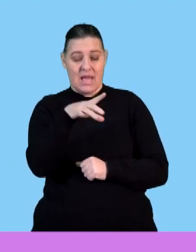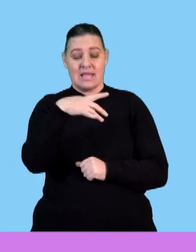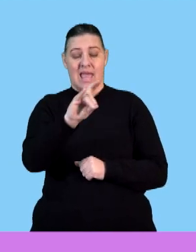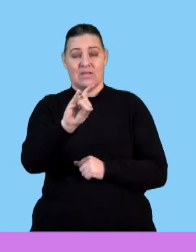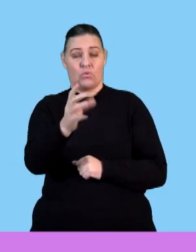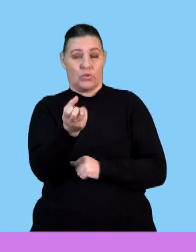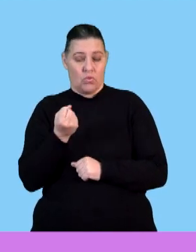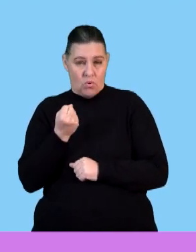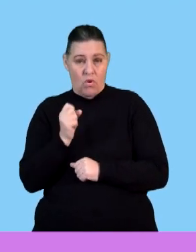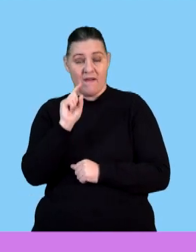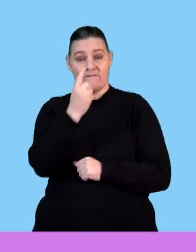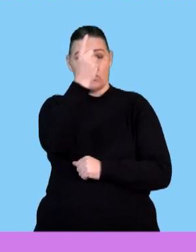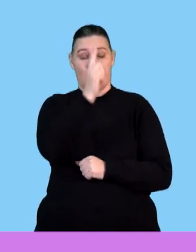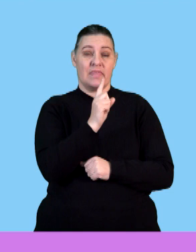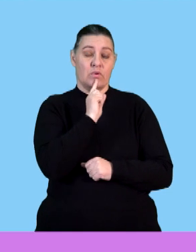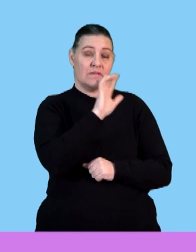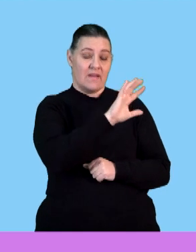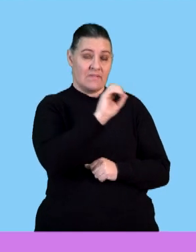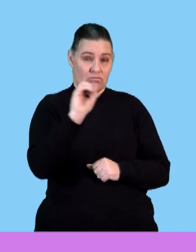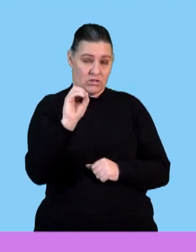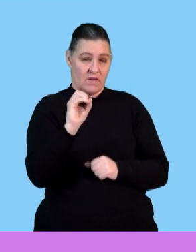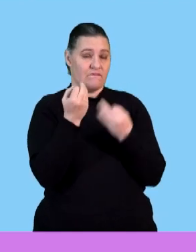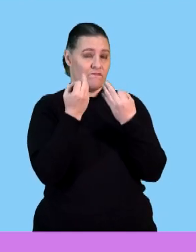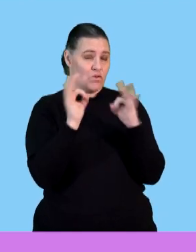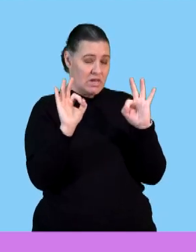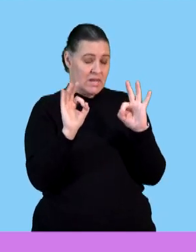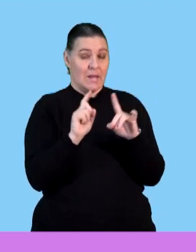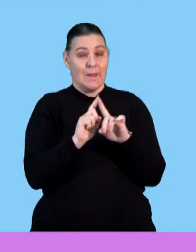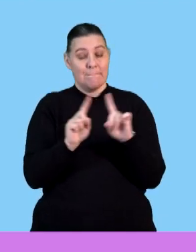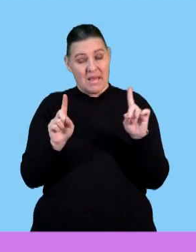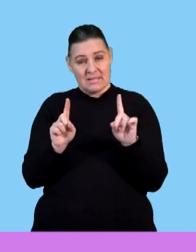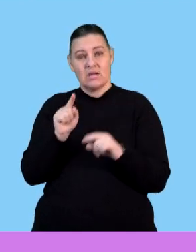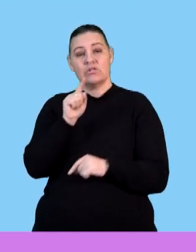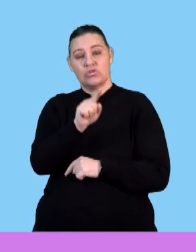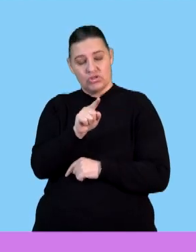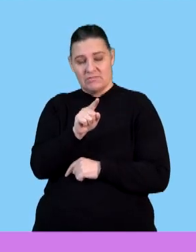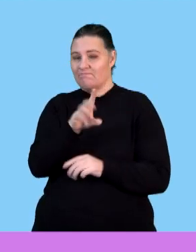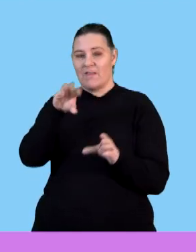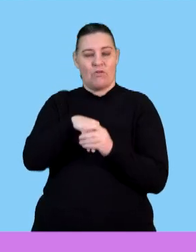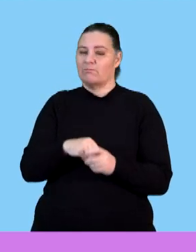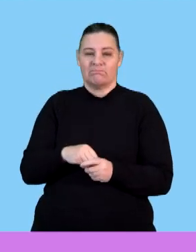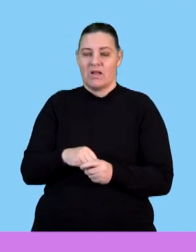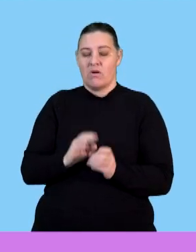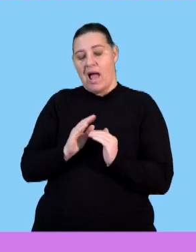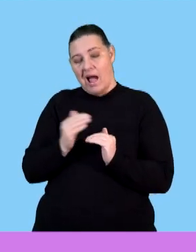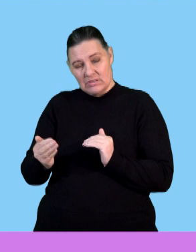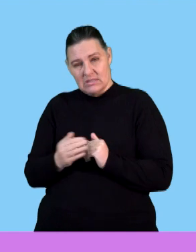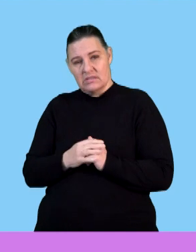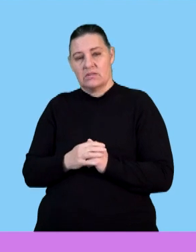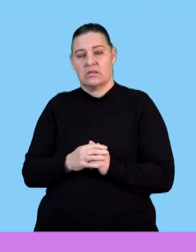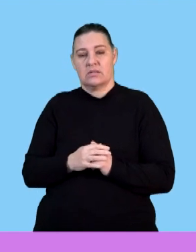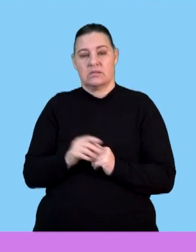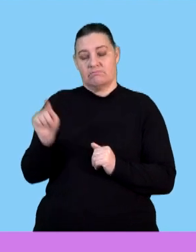says cash withdrawals. The first R1,500 is no cost. However, she doesn't fall into that. She falls